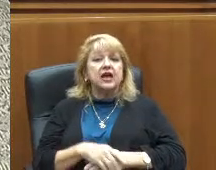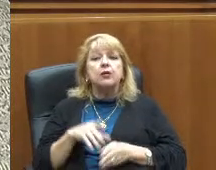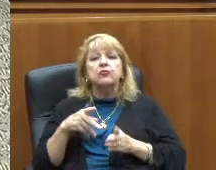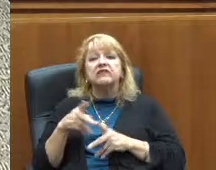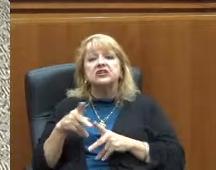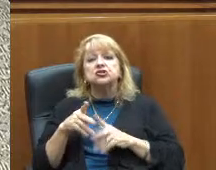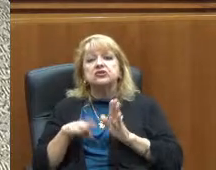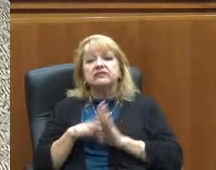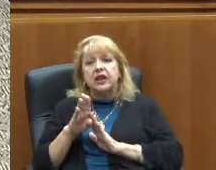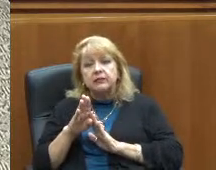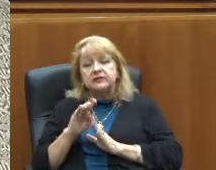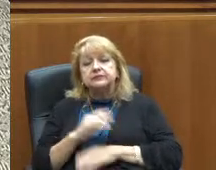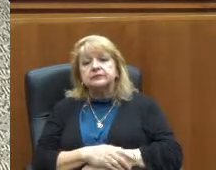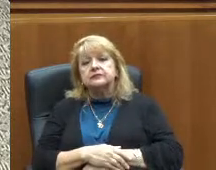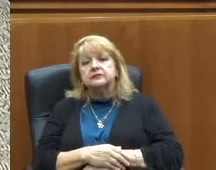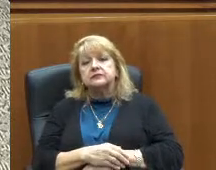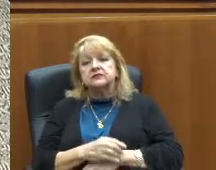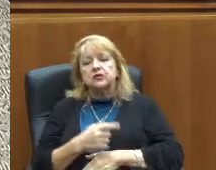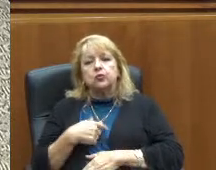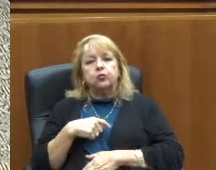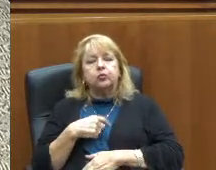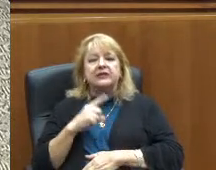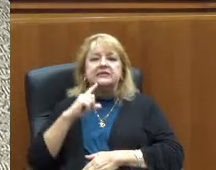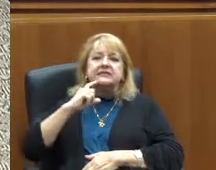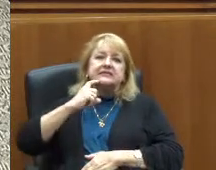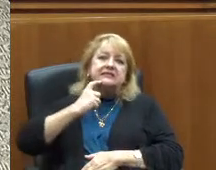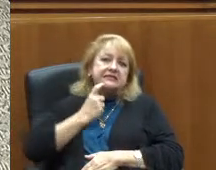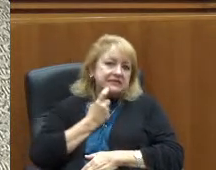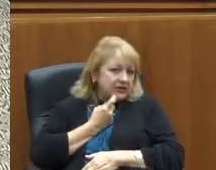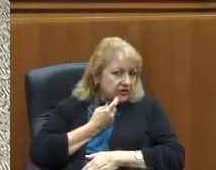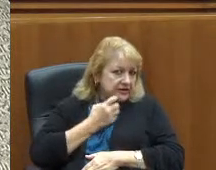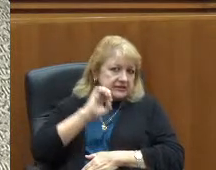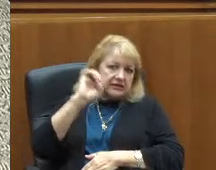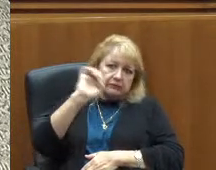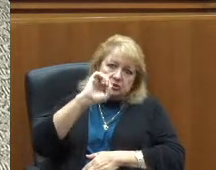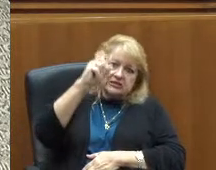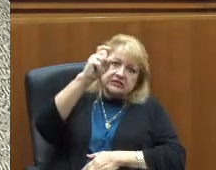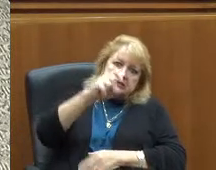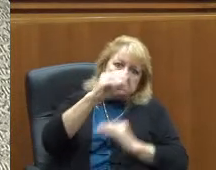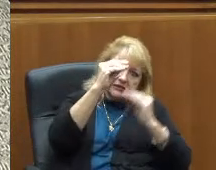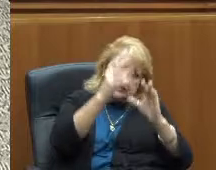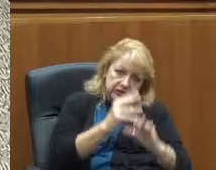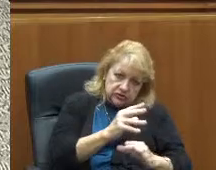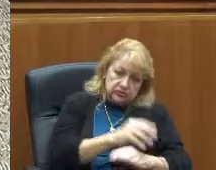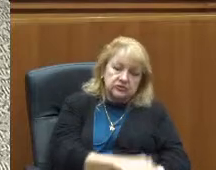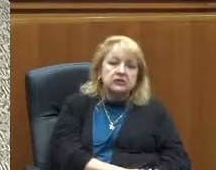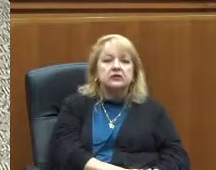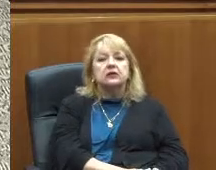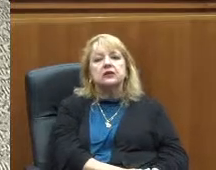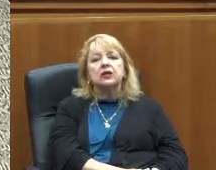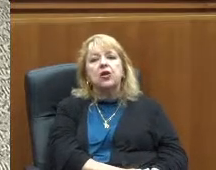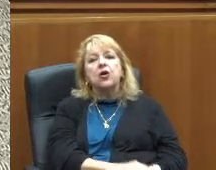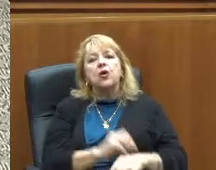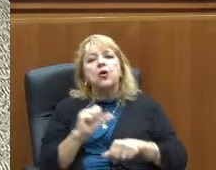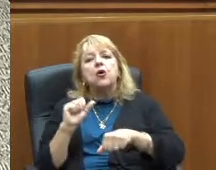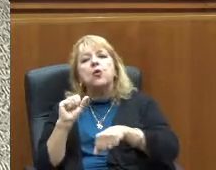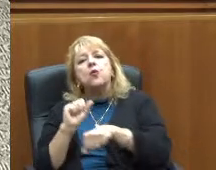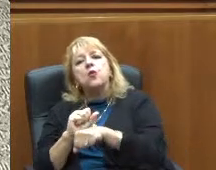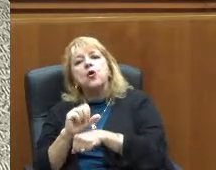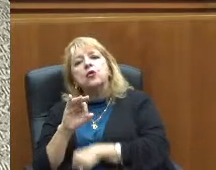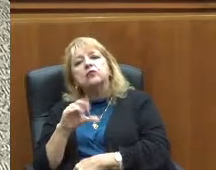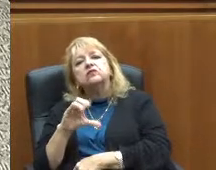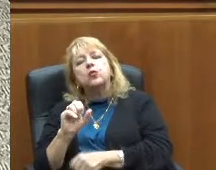Professional development. We are in a crisis for teachers, but also workforce